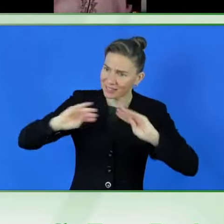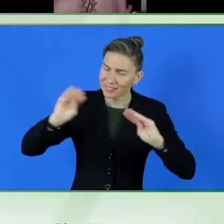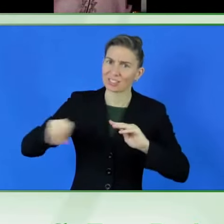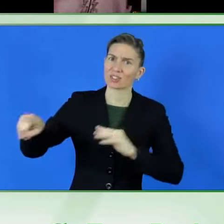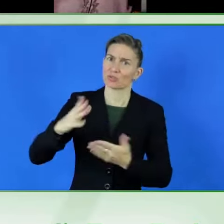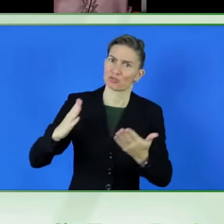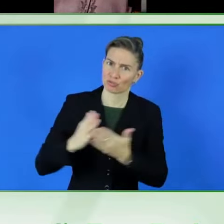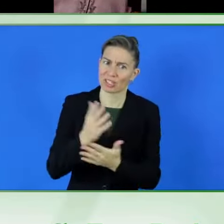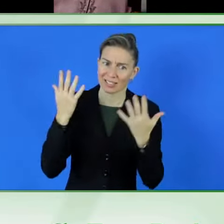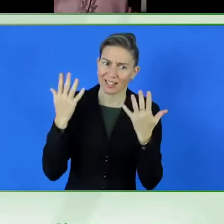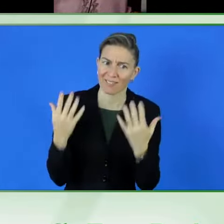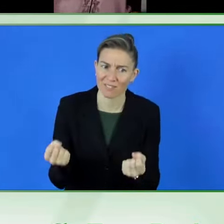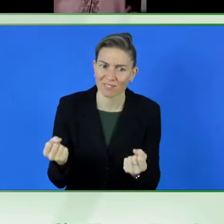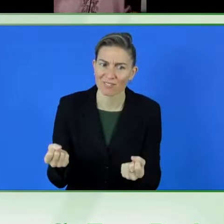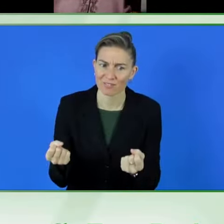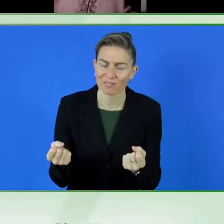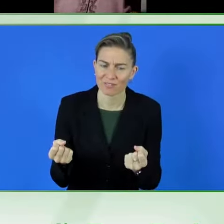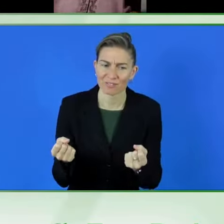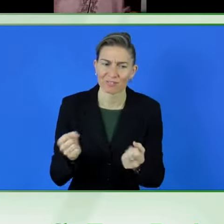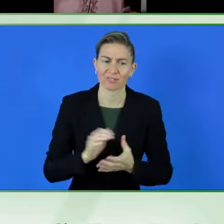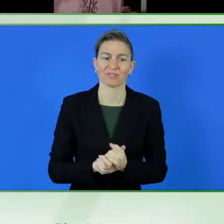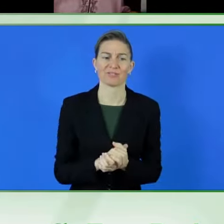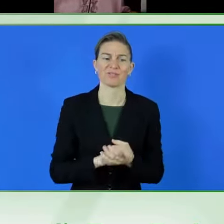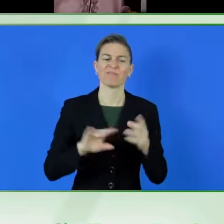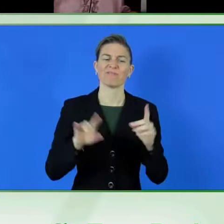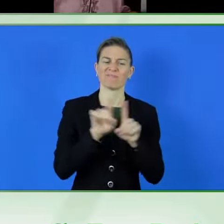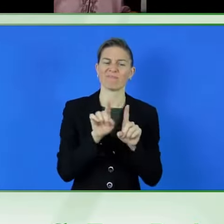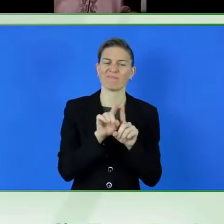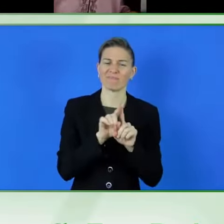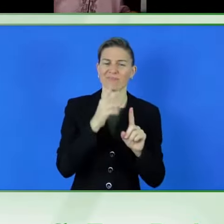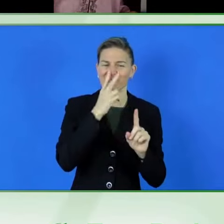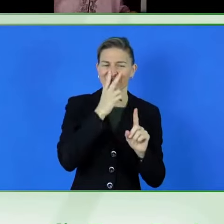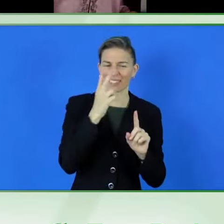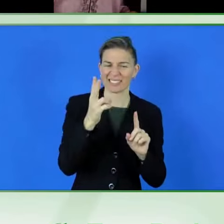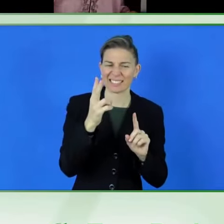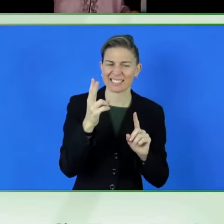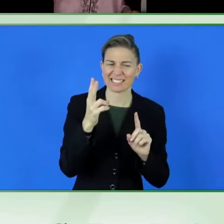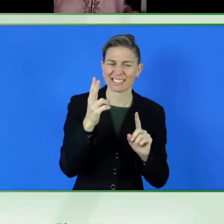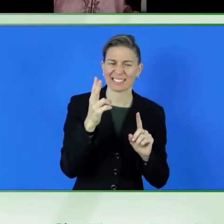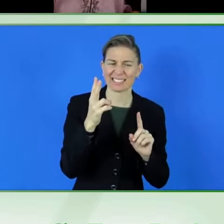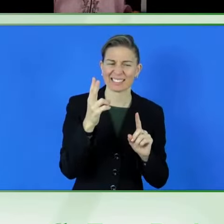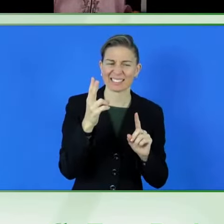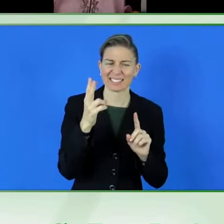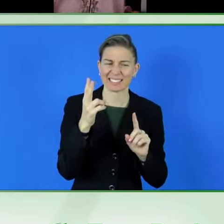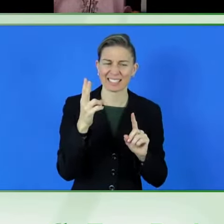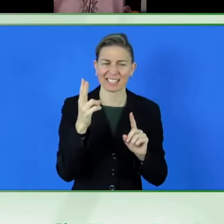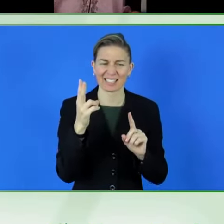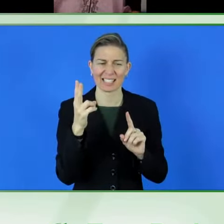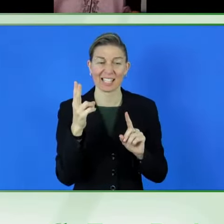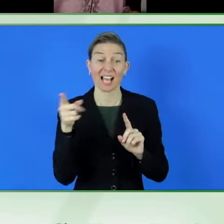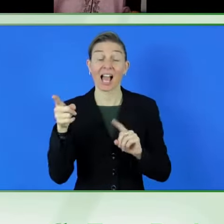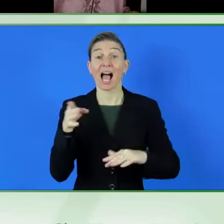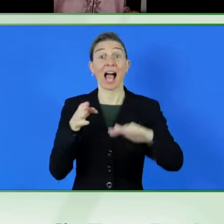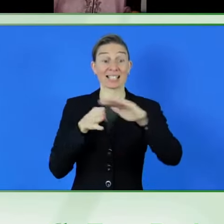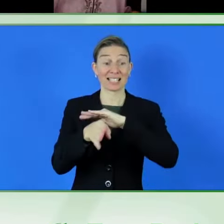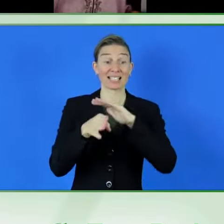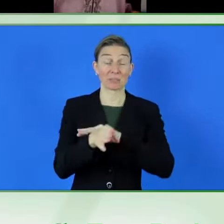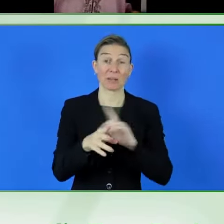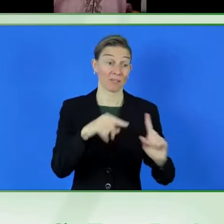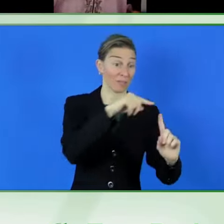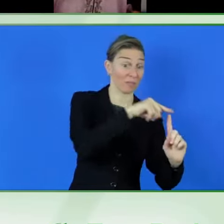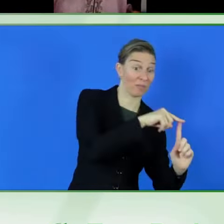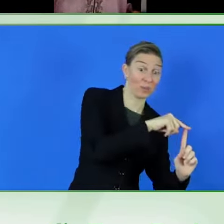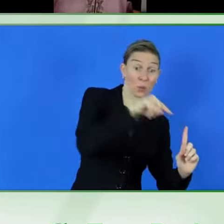and negligence of end-to-end accessibility across public